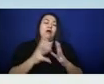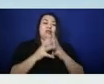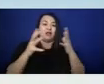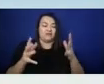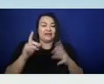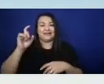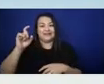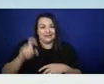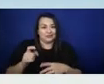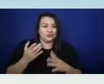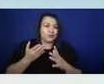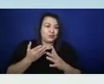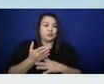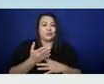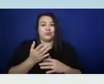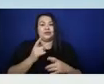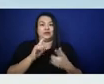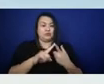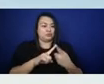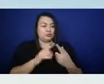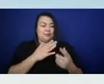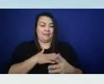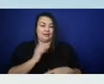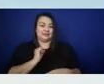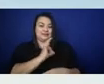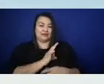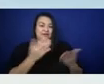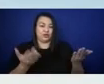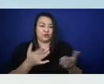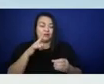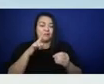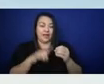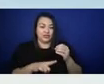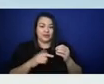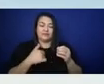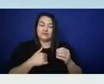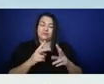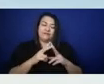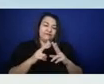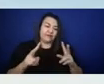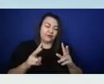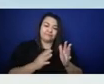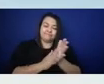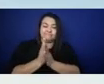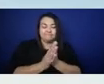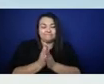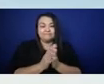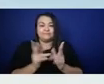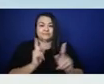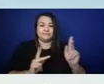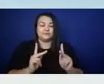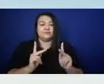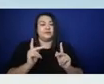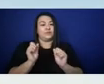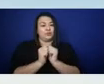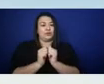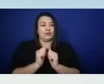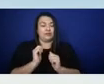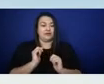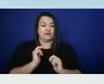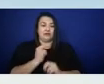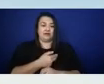Congresswoman Escobar, thank you very much for hosting this and inviting Chief Rodriguez and myself. I appreciate the kind words. Of